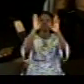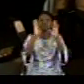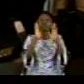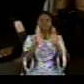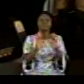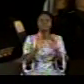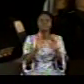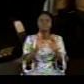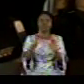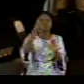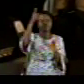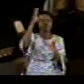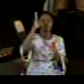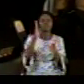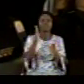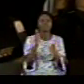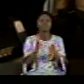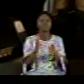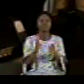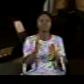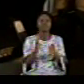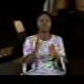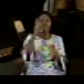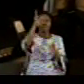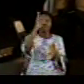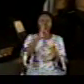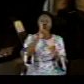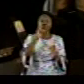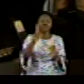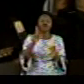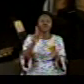awesome God. Yes, our